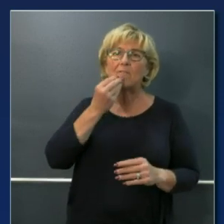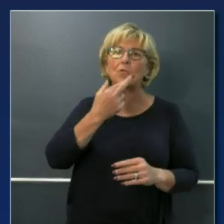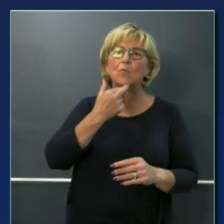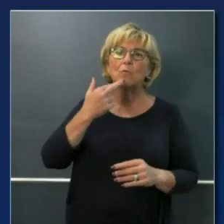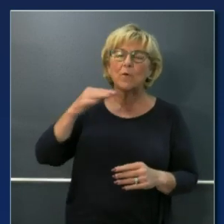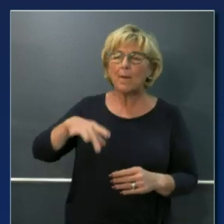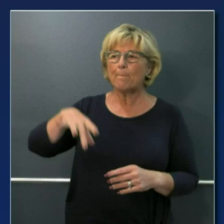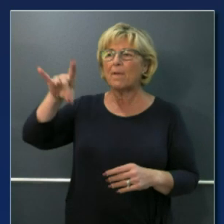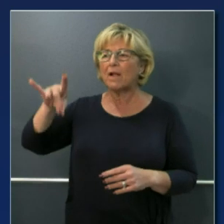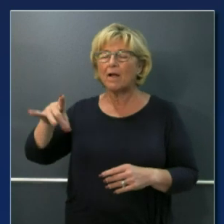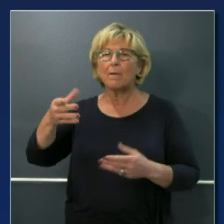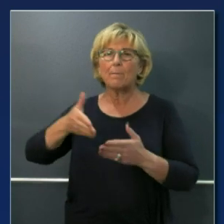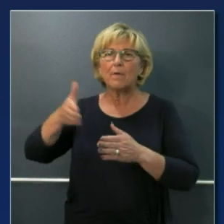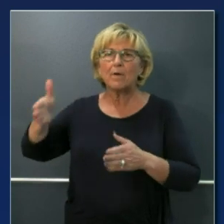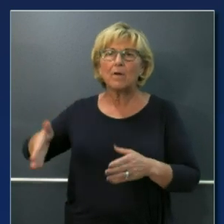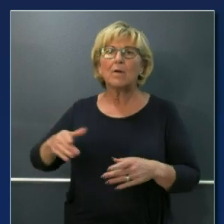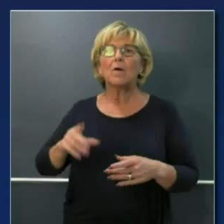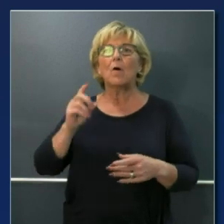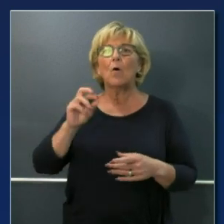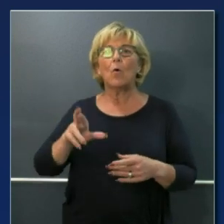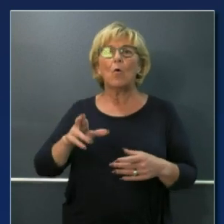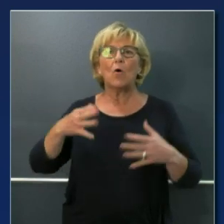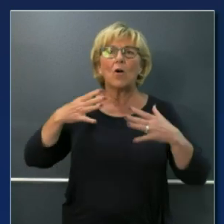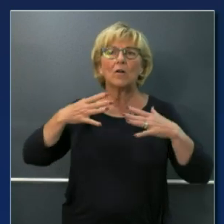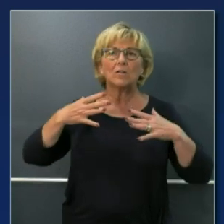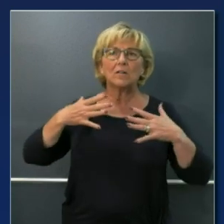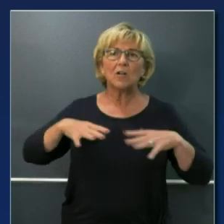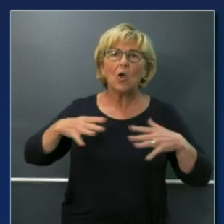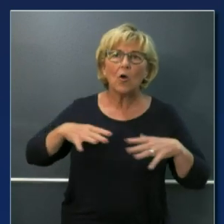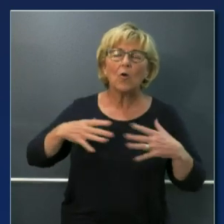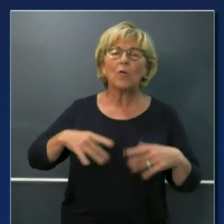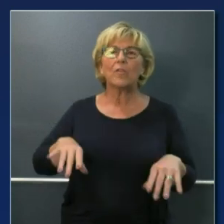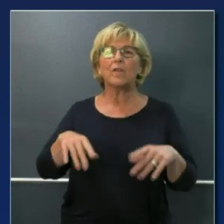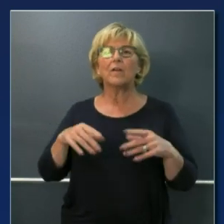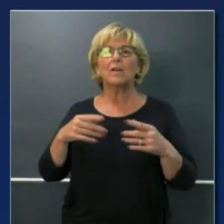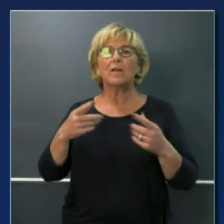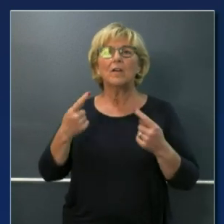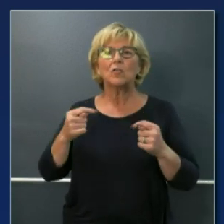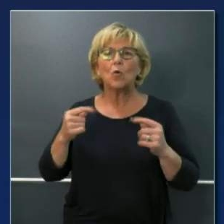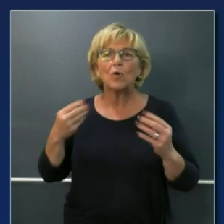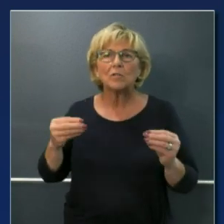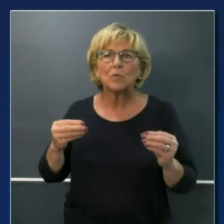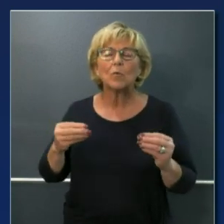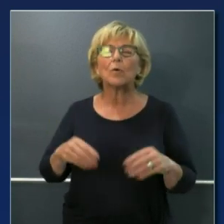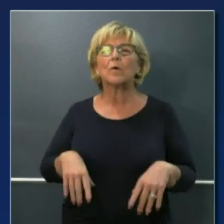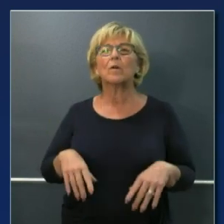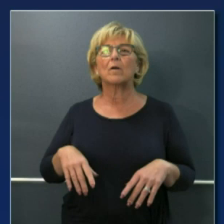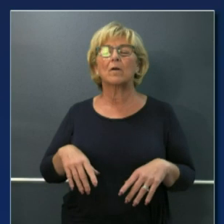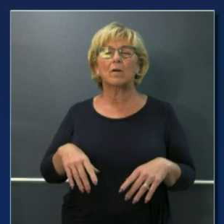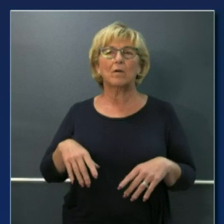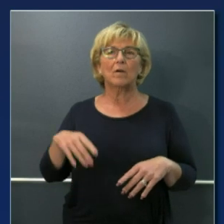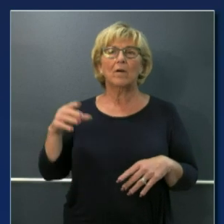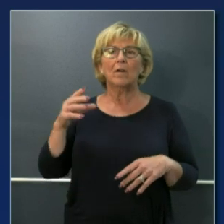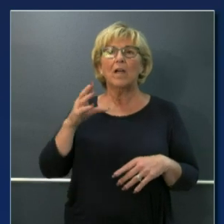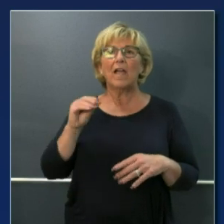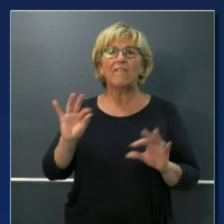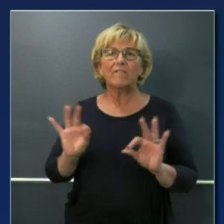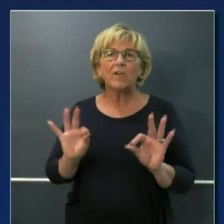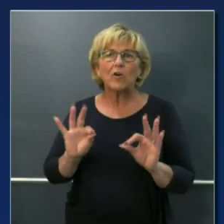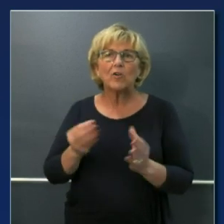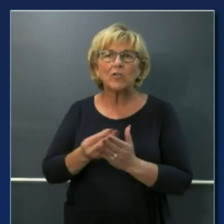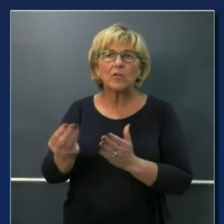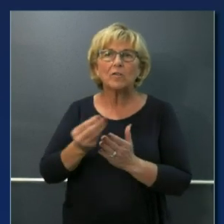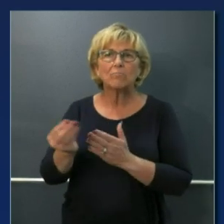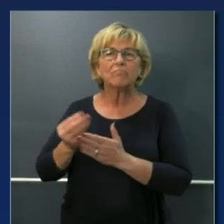like toys, clothing, other things, furniture that was not a part of the essential sector. Talking